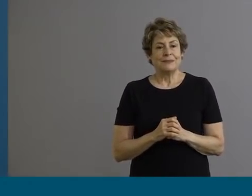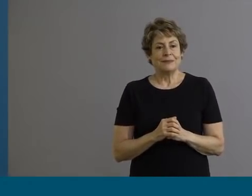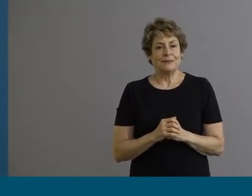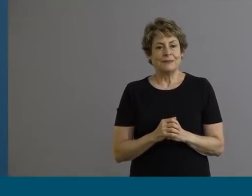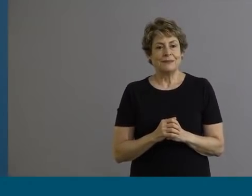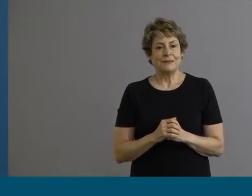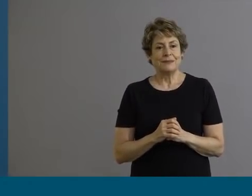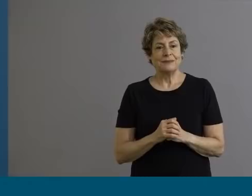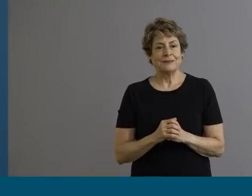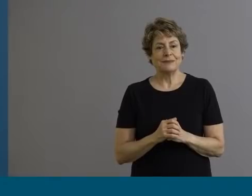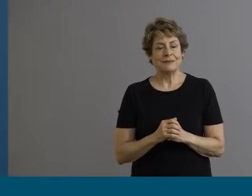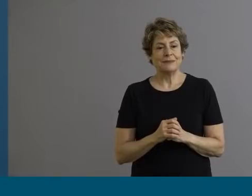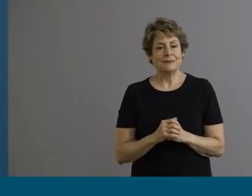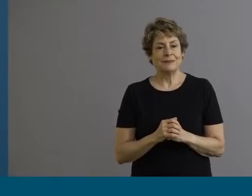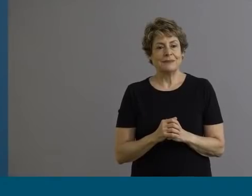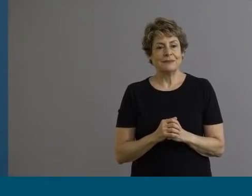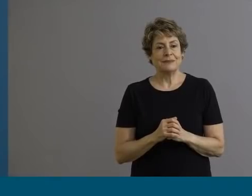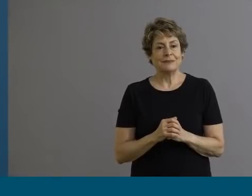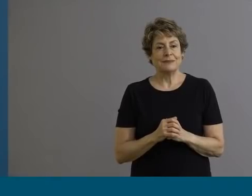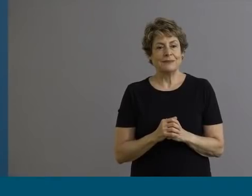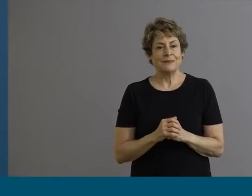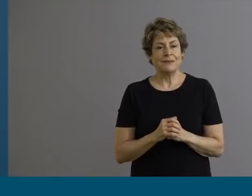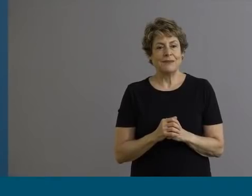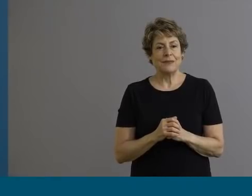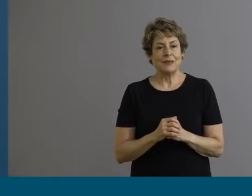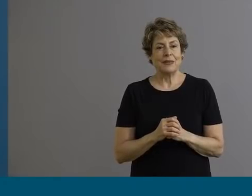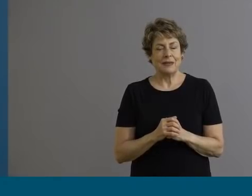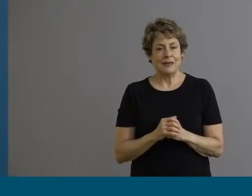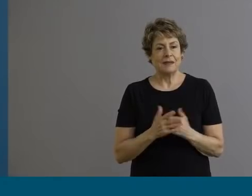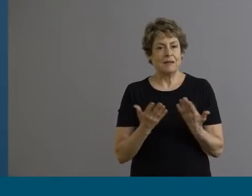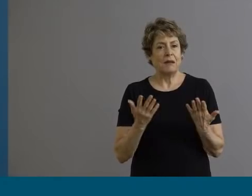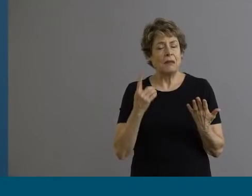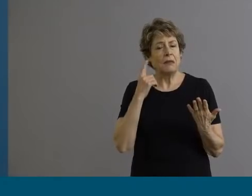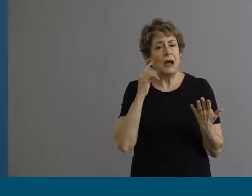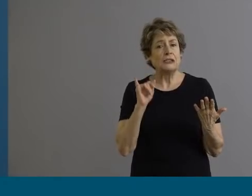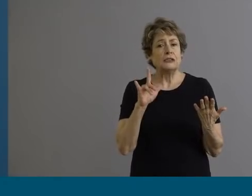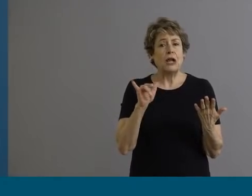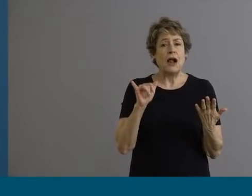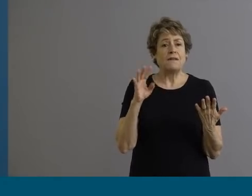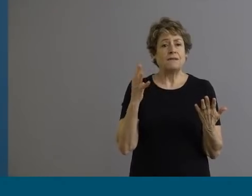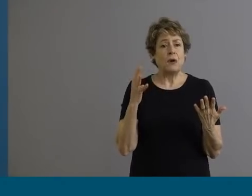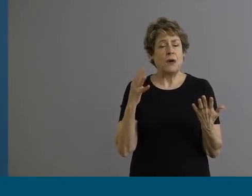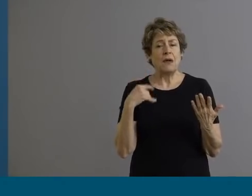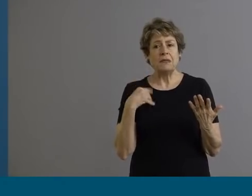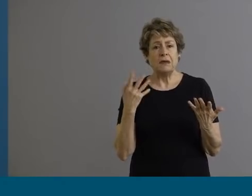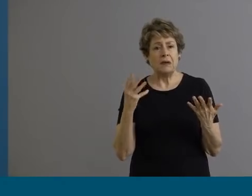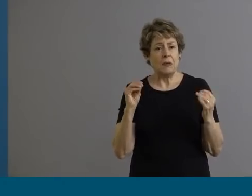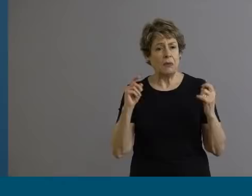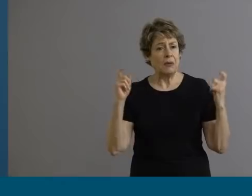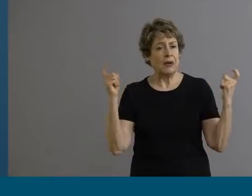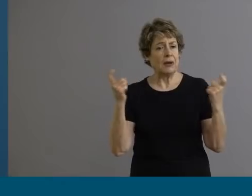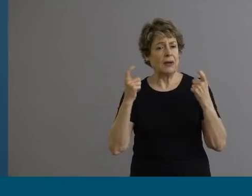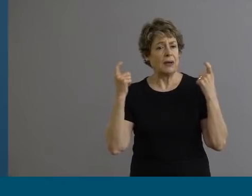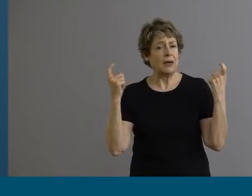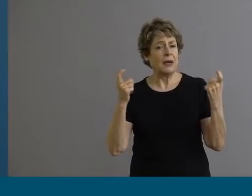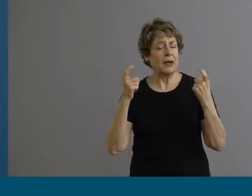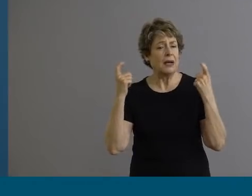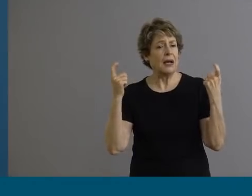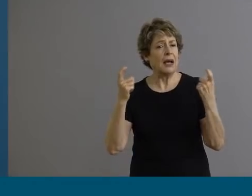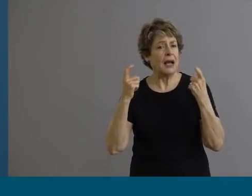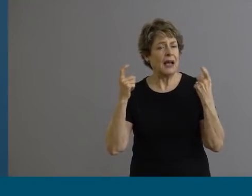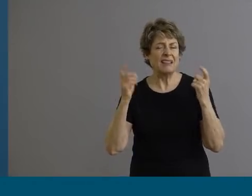of a holiday weekend. So it's not only been the people of Arizona, I want to thank the press and the media outlets.